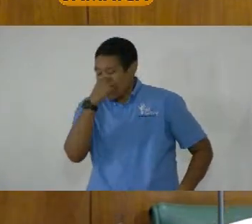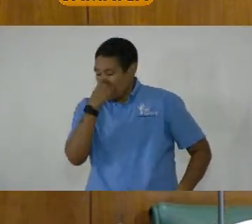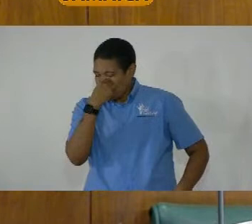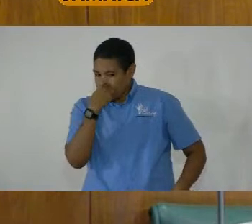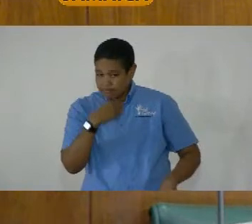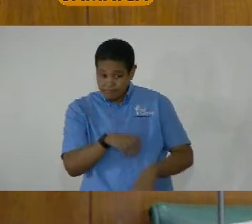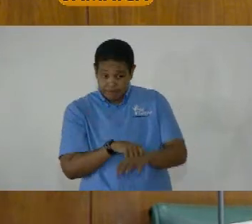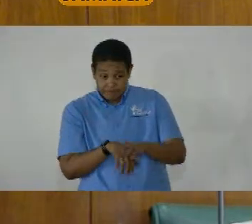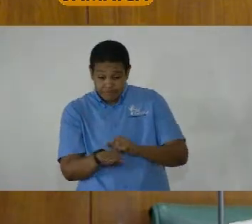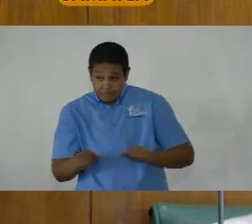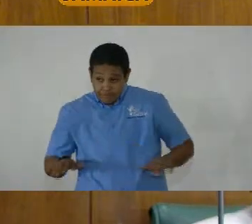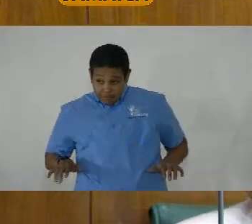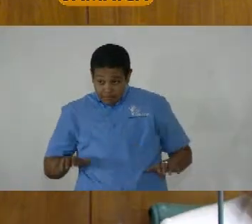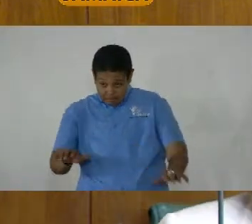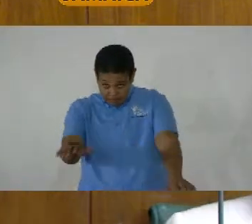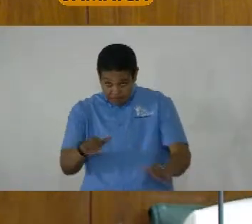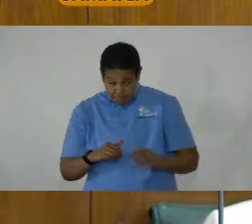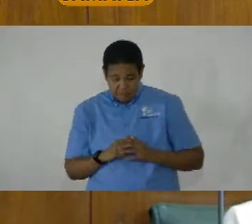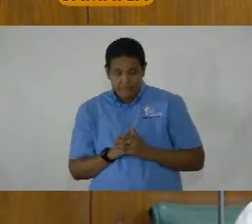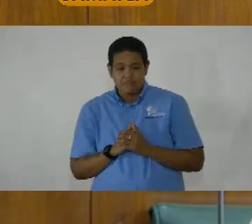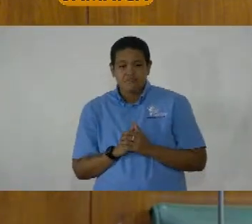hardworking.